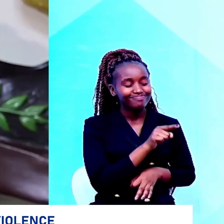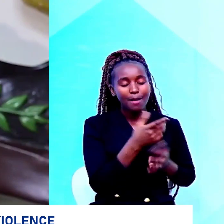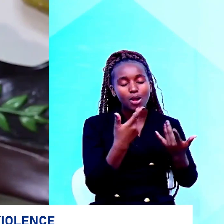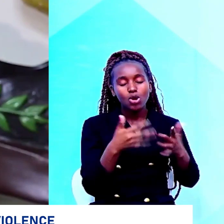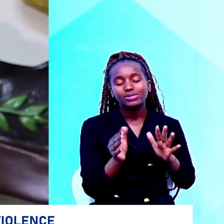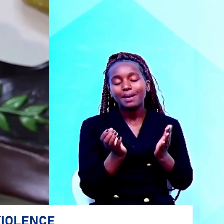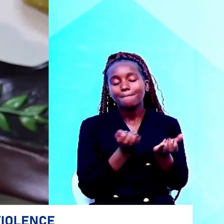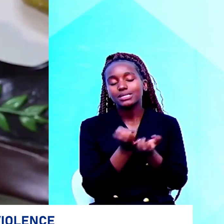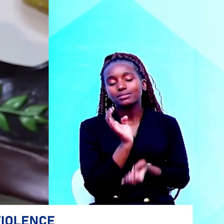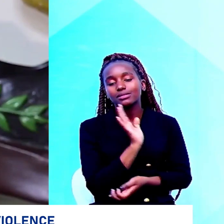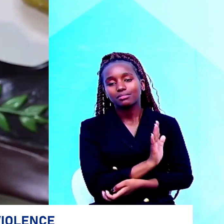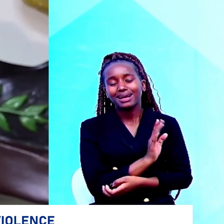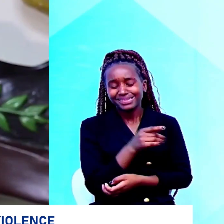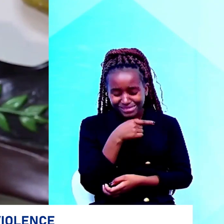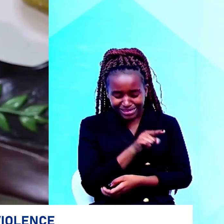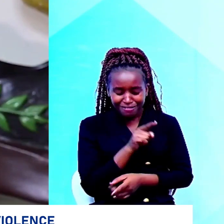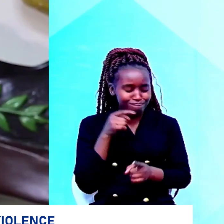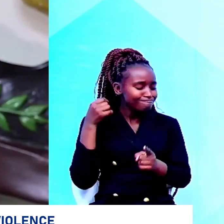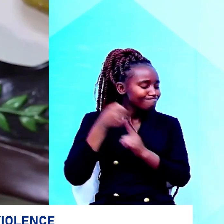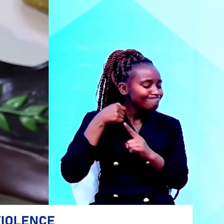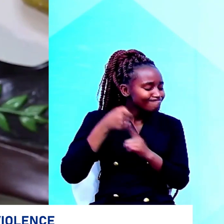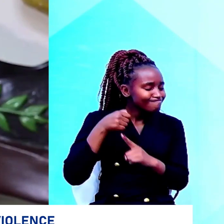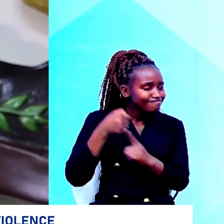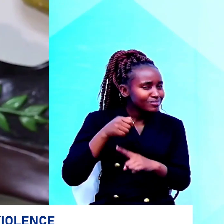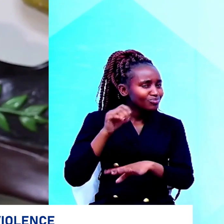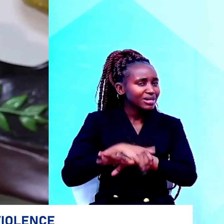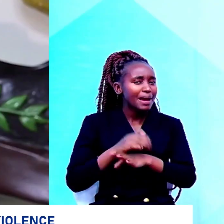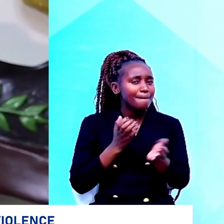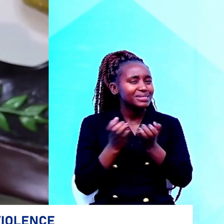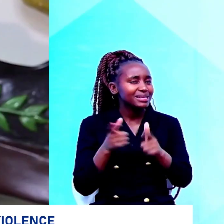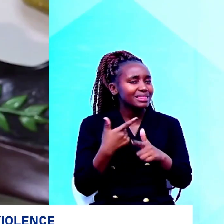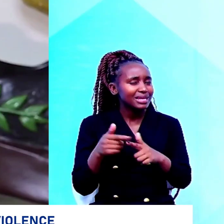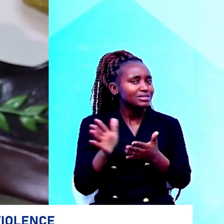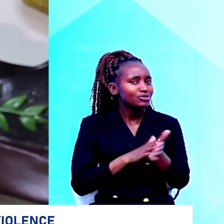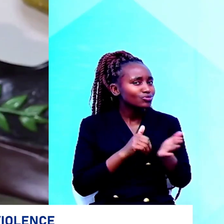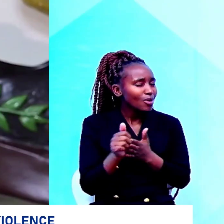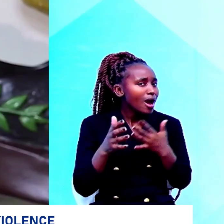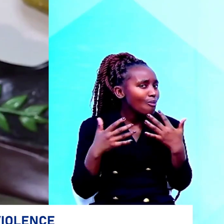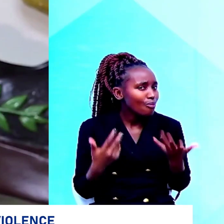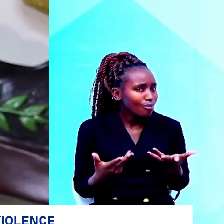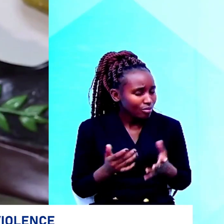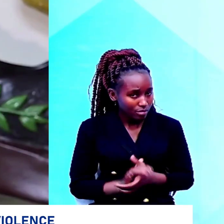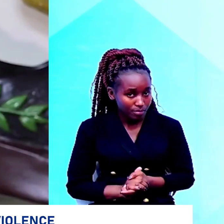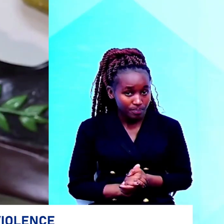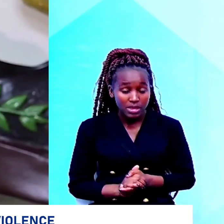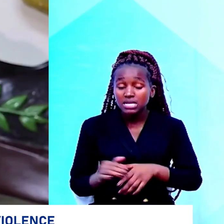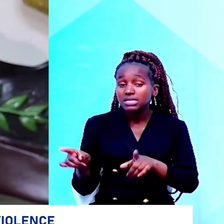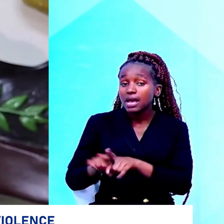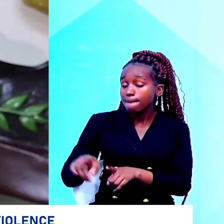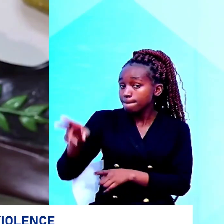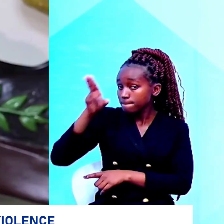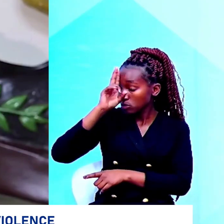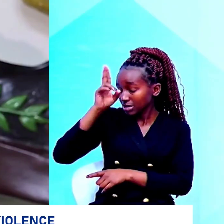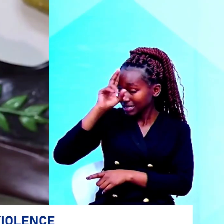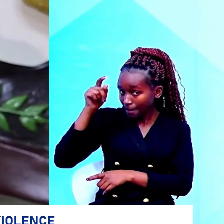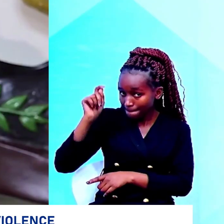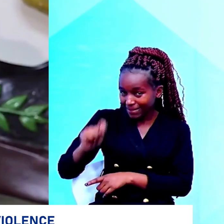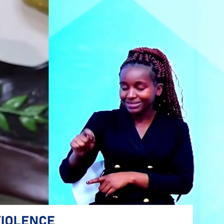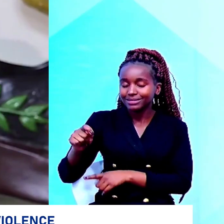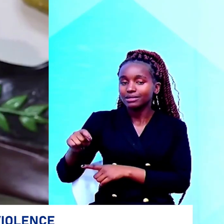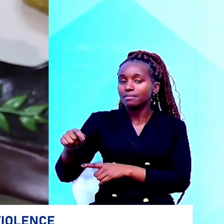worked hard to put together. On the other hand, the police must respond with